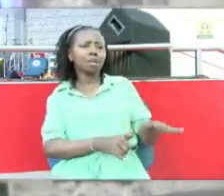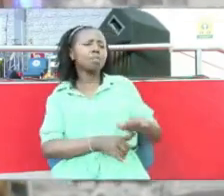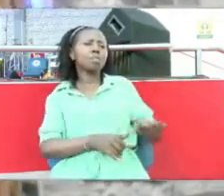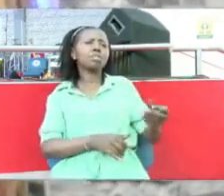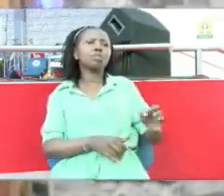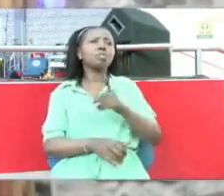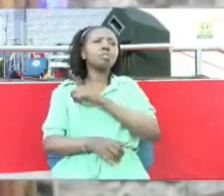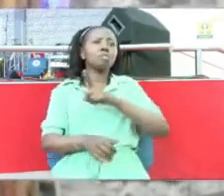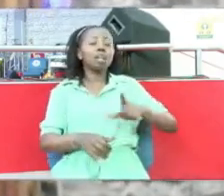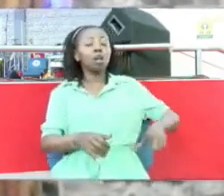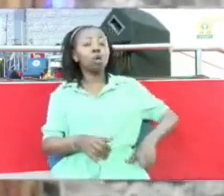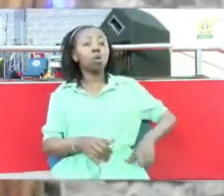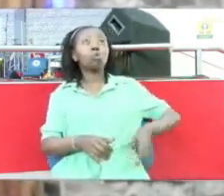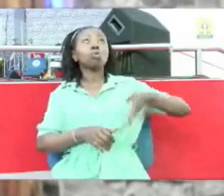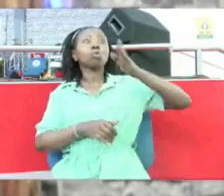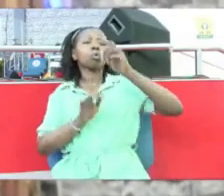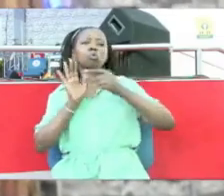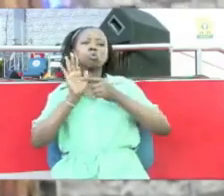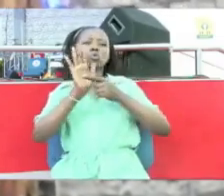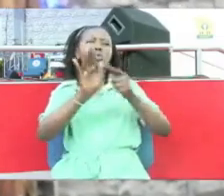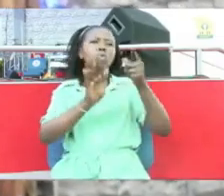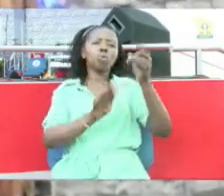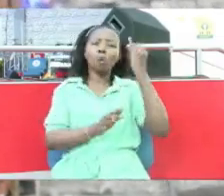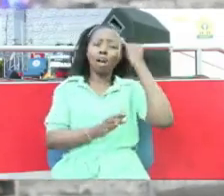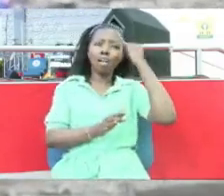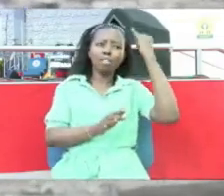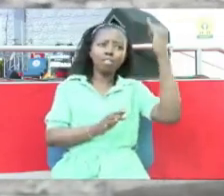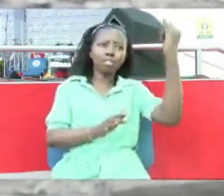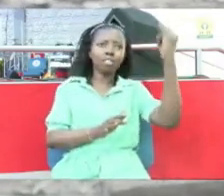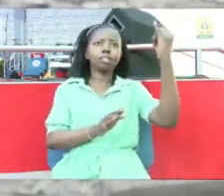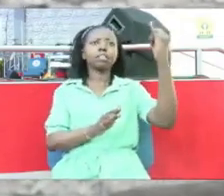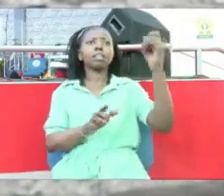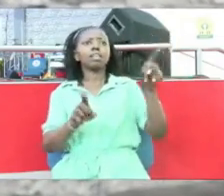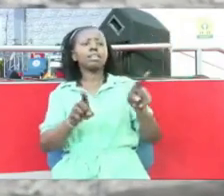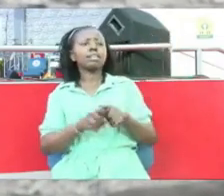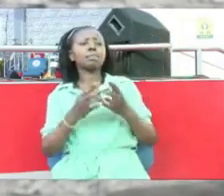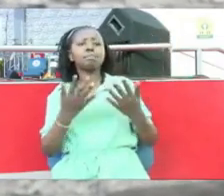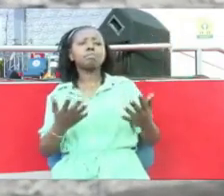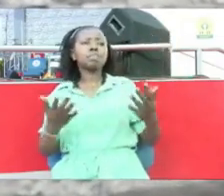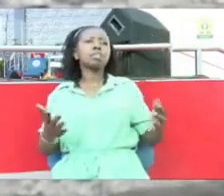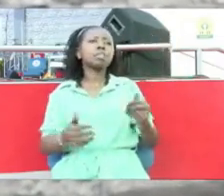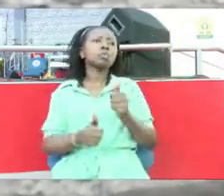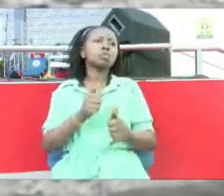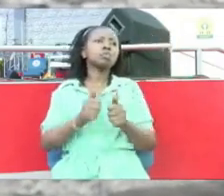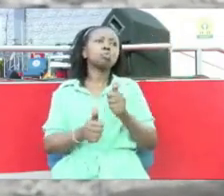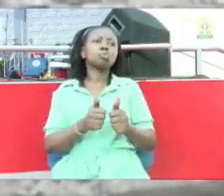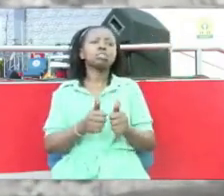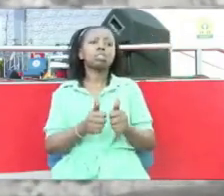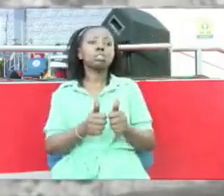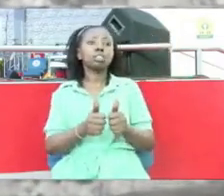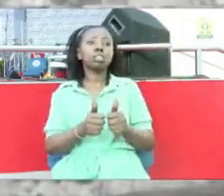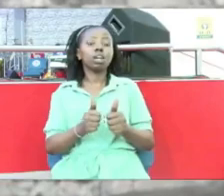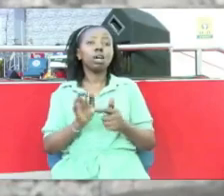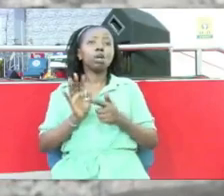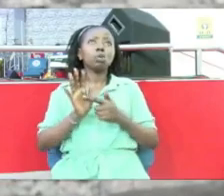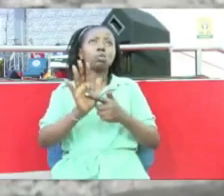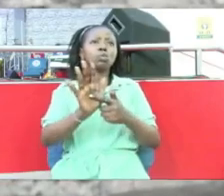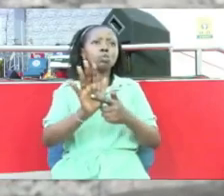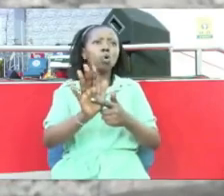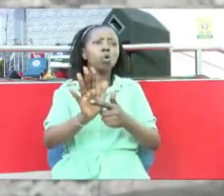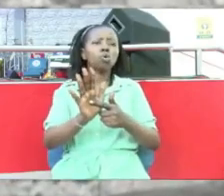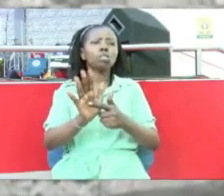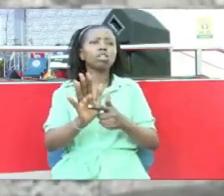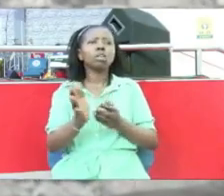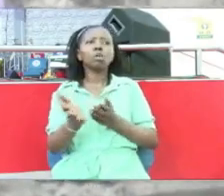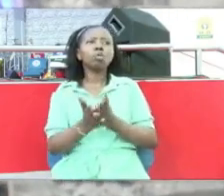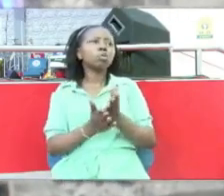him, he will reveal to you ideas, he will reveal to you things that cannot be revealed by the analysts of